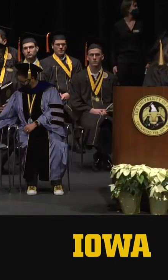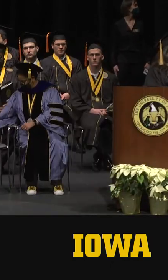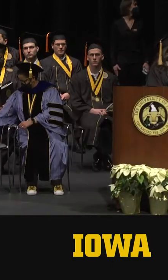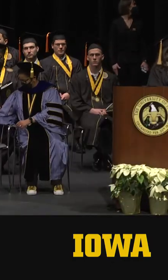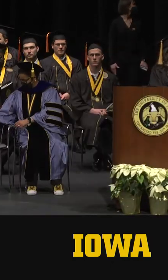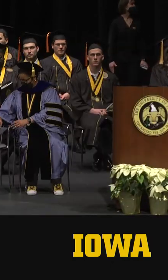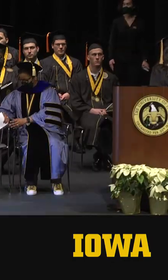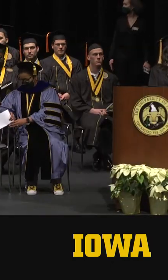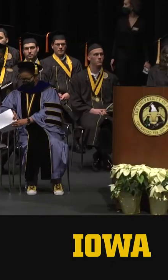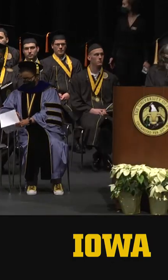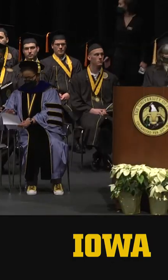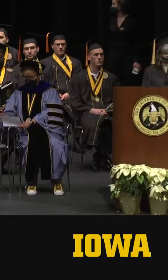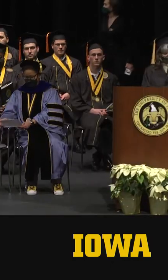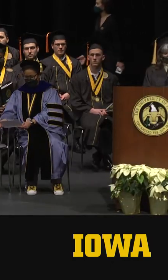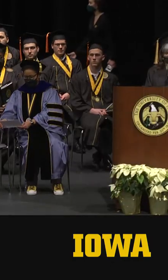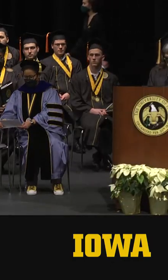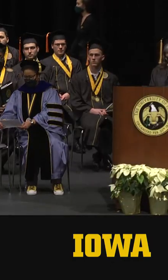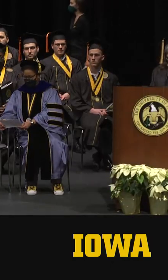Congratulations.